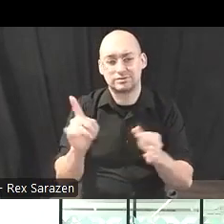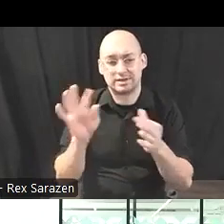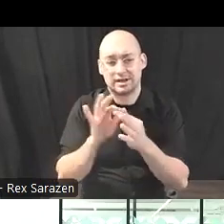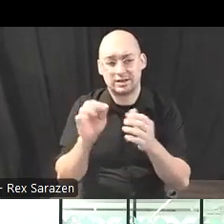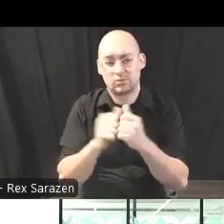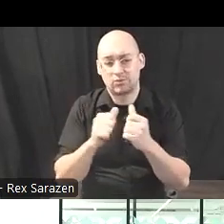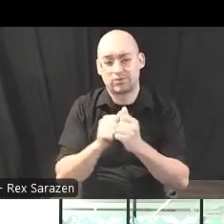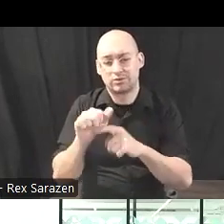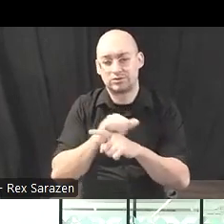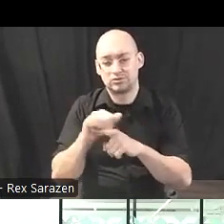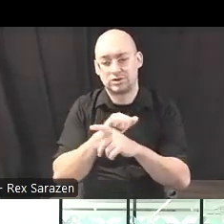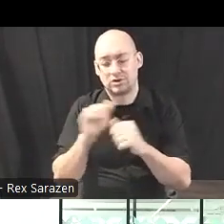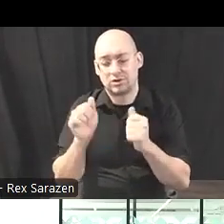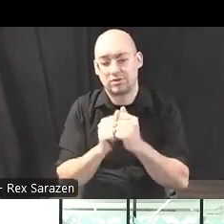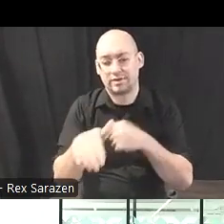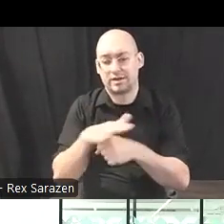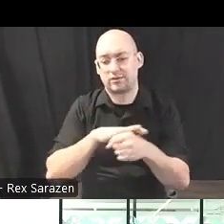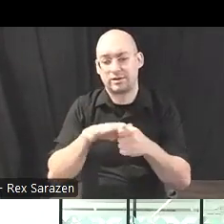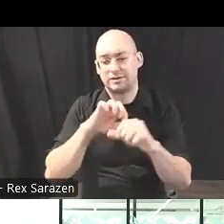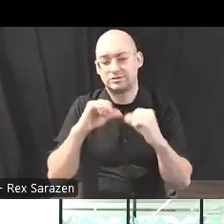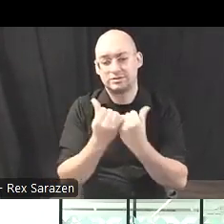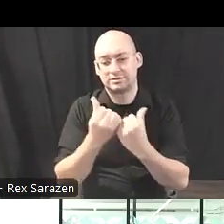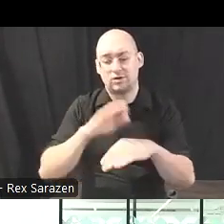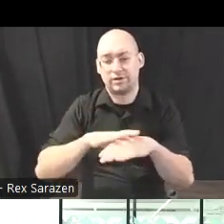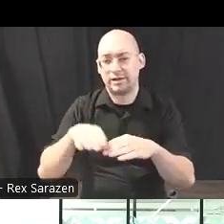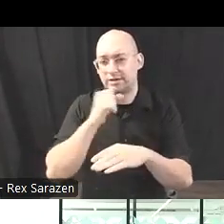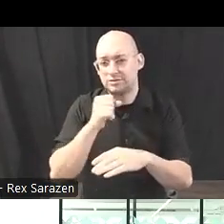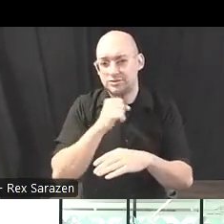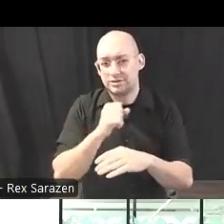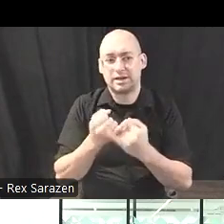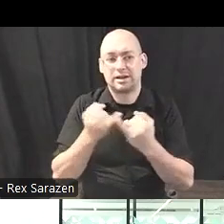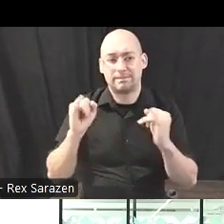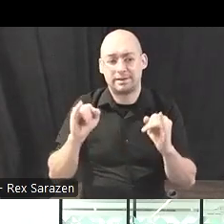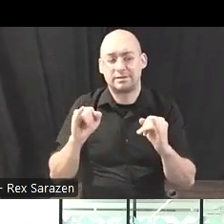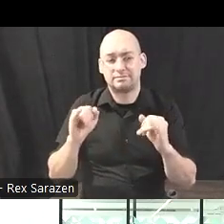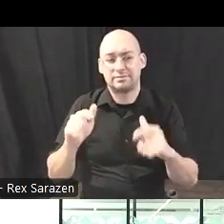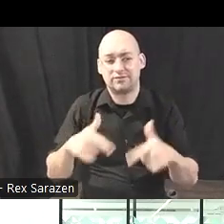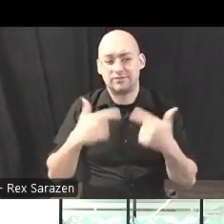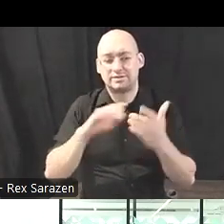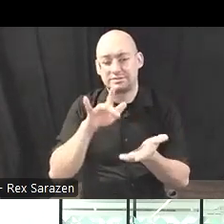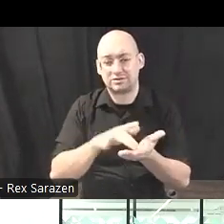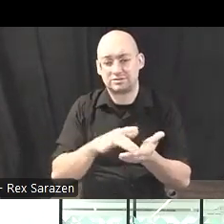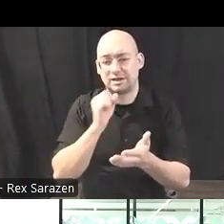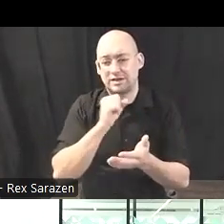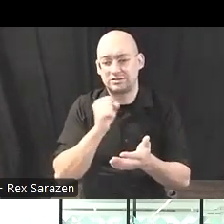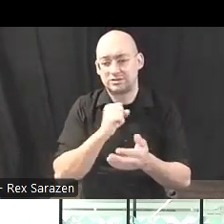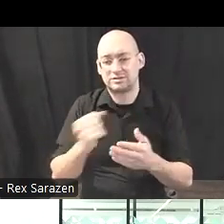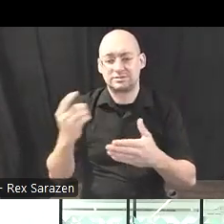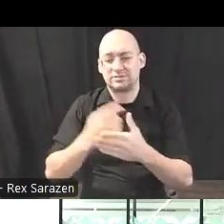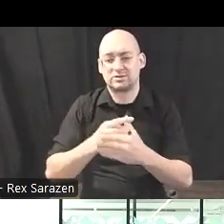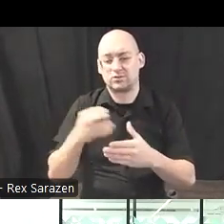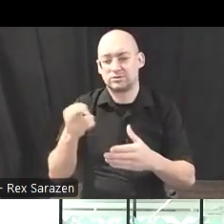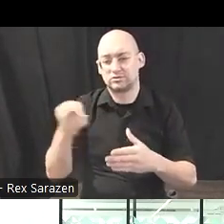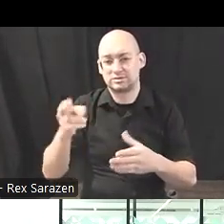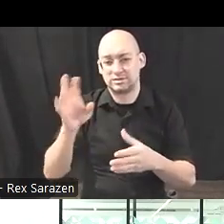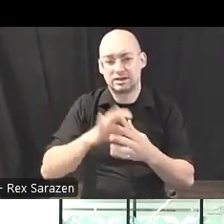with our area agencies on aging, the independent living centers, the aging and disability resource connections, as well as the health